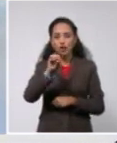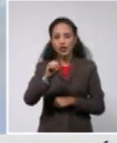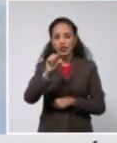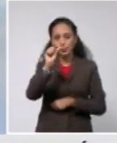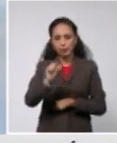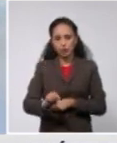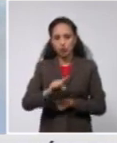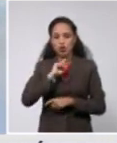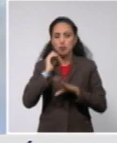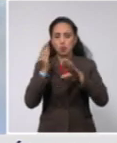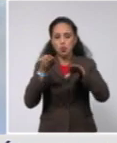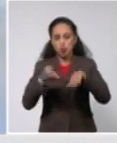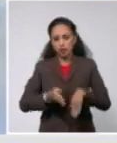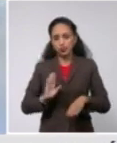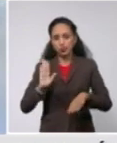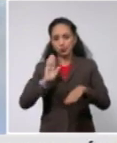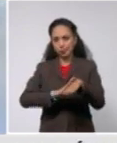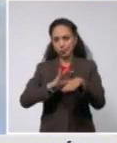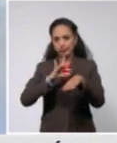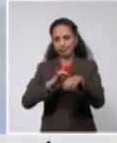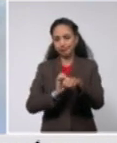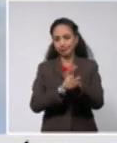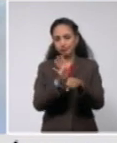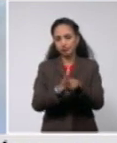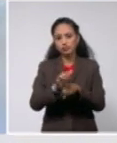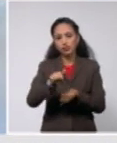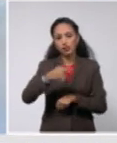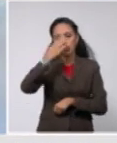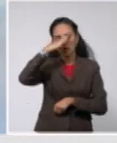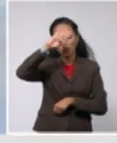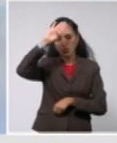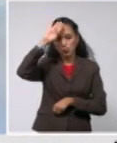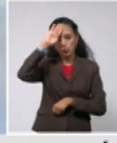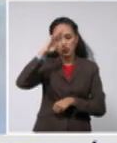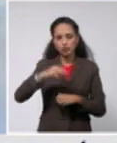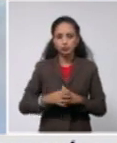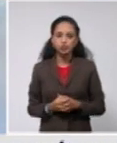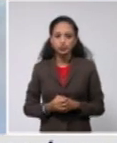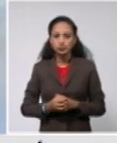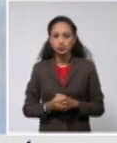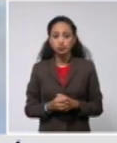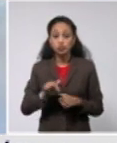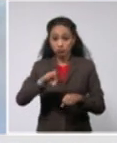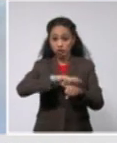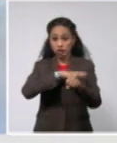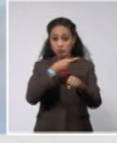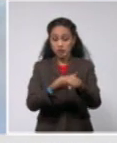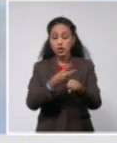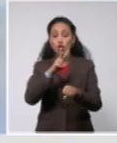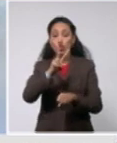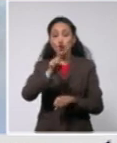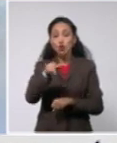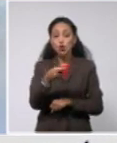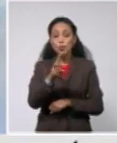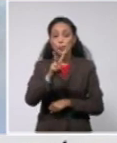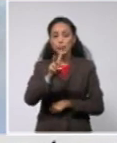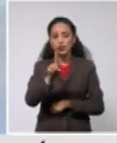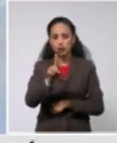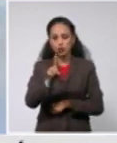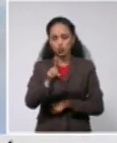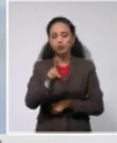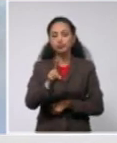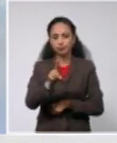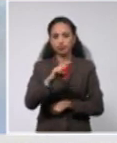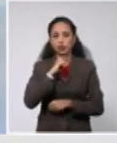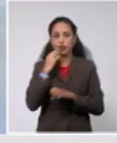3.04% and the regional rate of 3.37%. As I always mention,